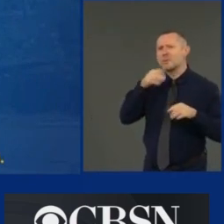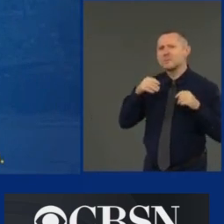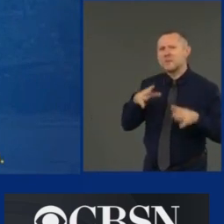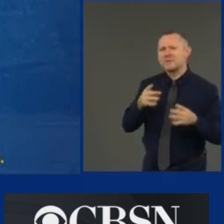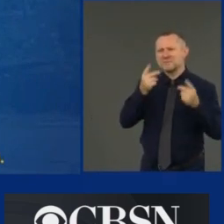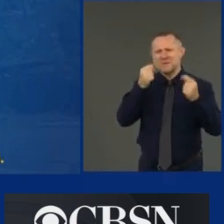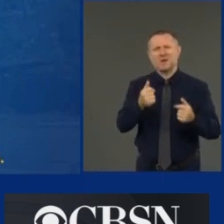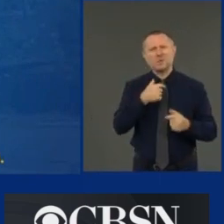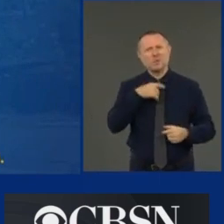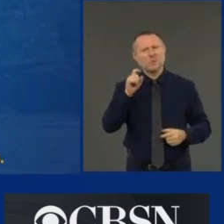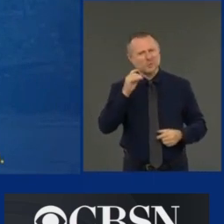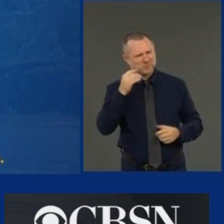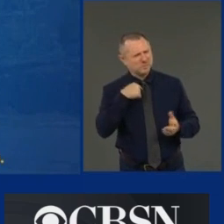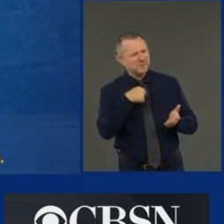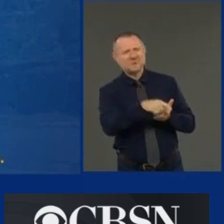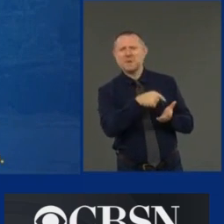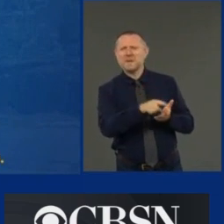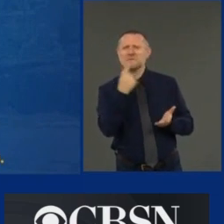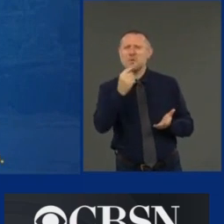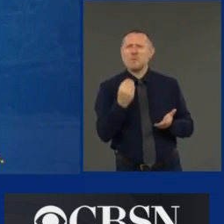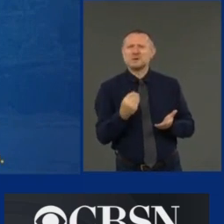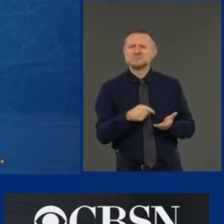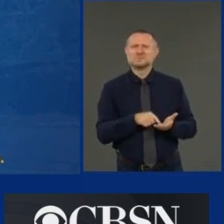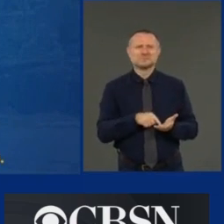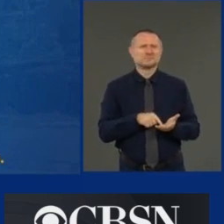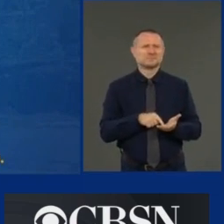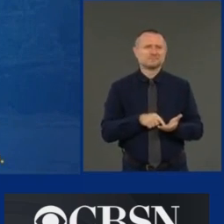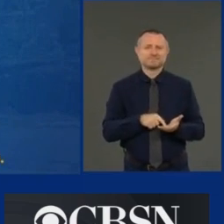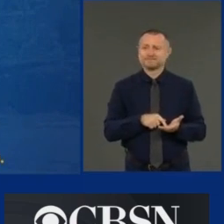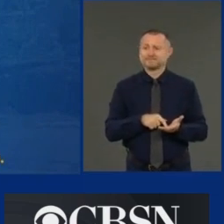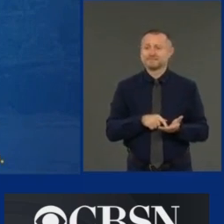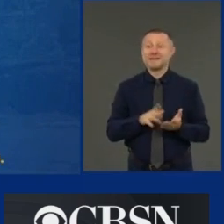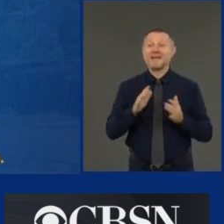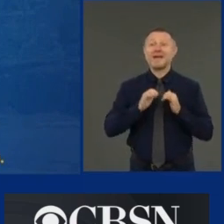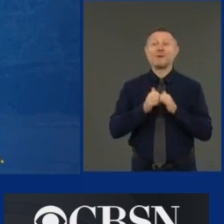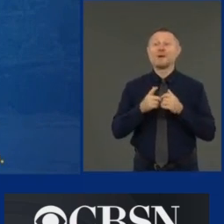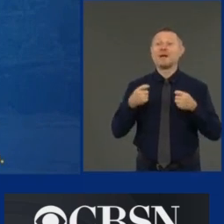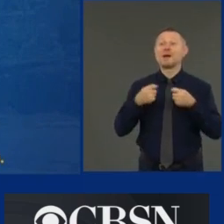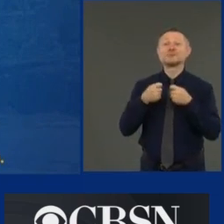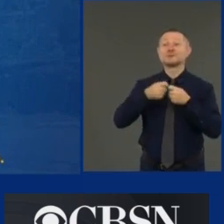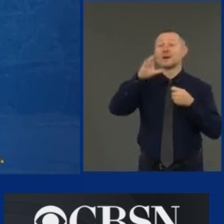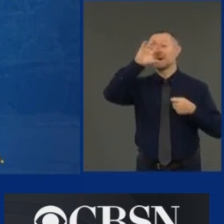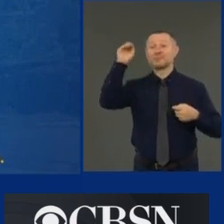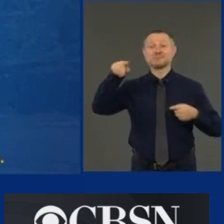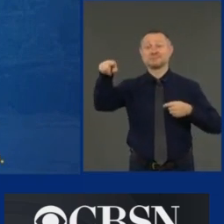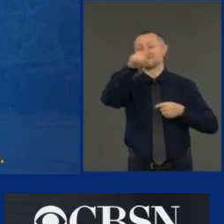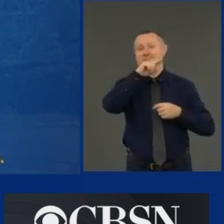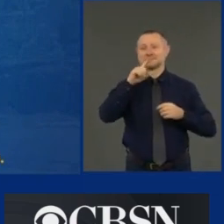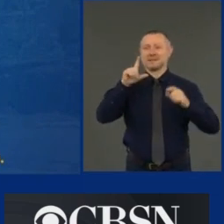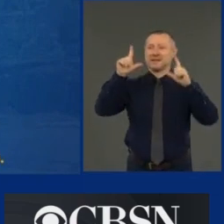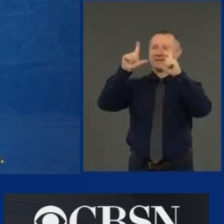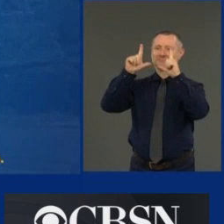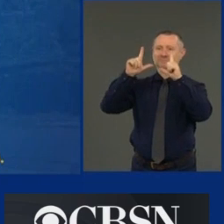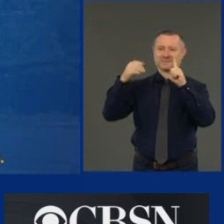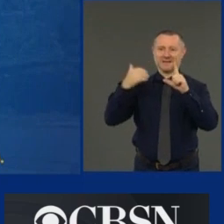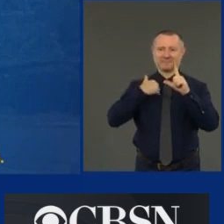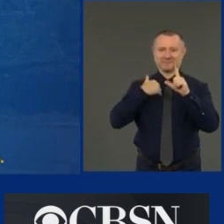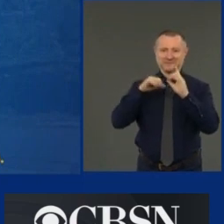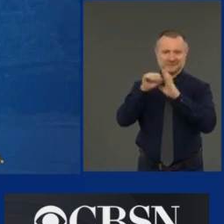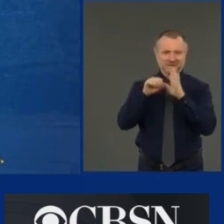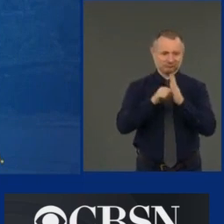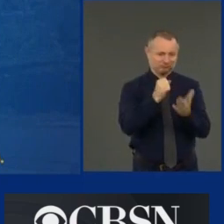the utility companies for. And the way the utility company works is they get a license from the state, franchise agreement.